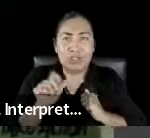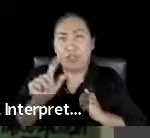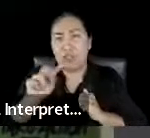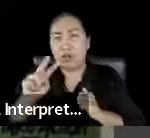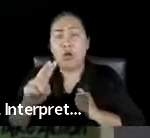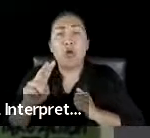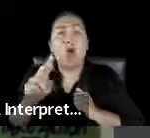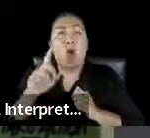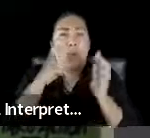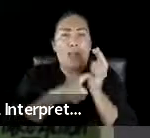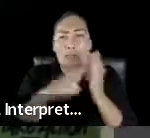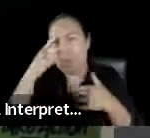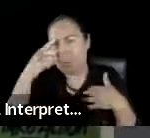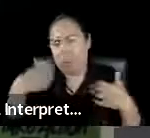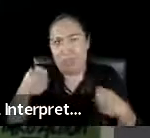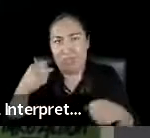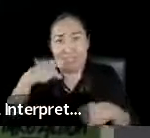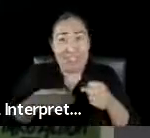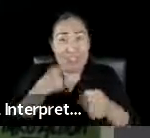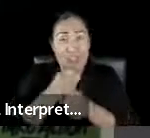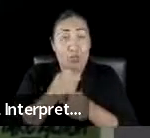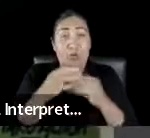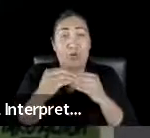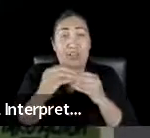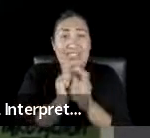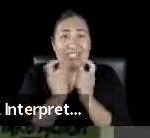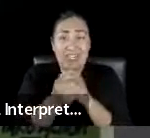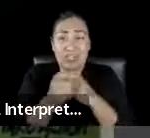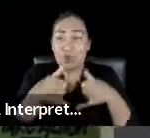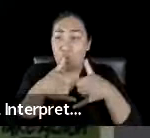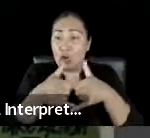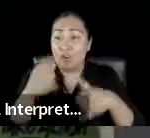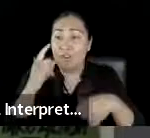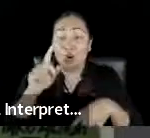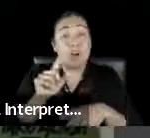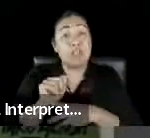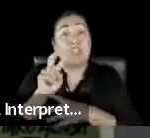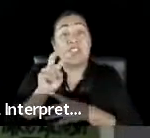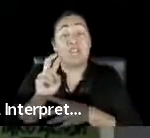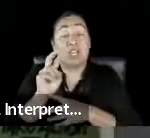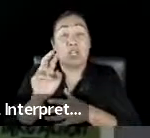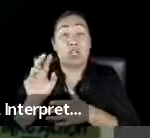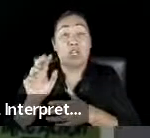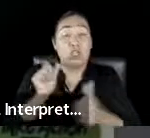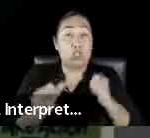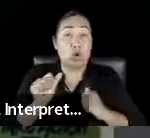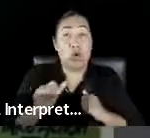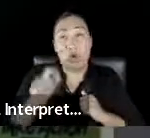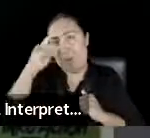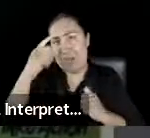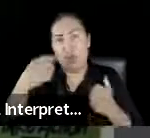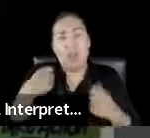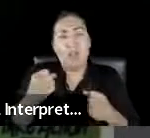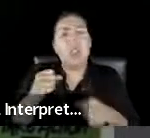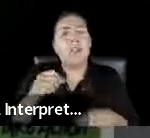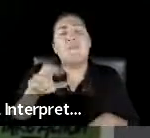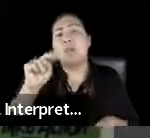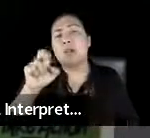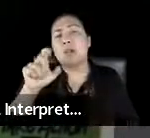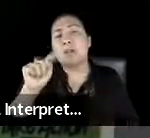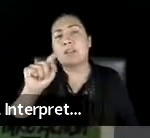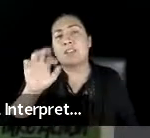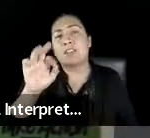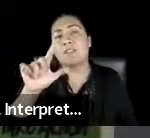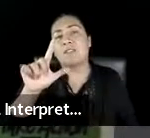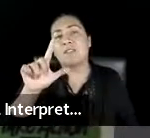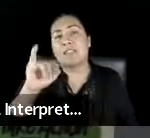health. Now this year, the Directing Change Award for TV show with outstanding messaging around mental health goes to Netflix, Never Have I